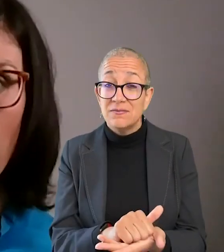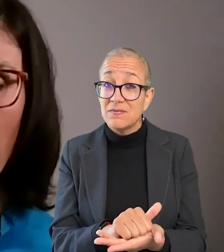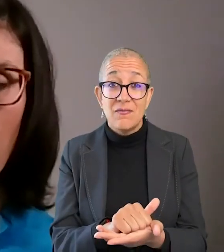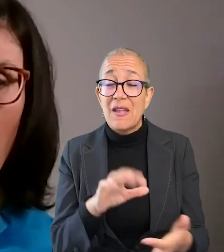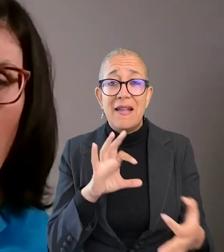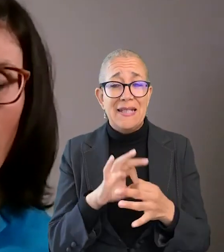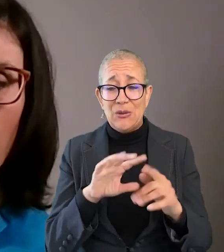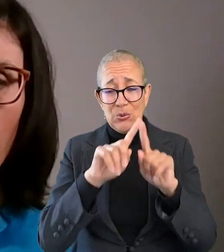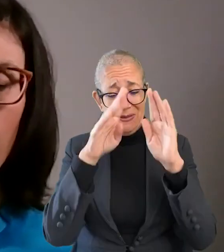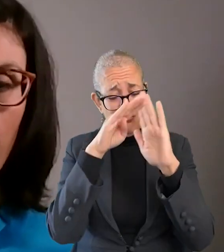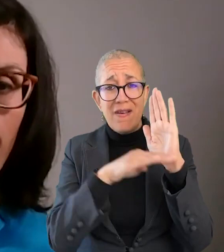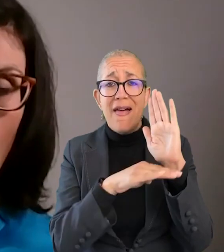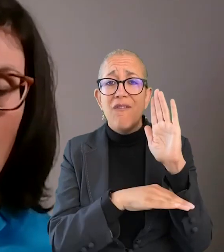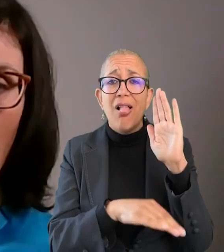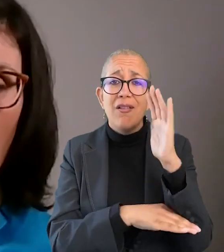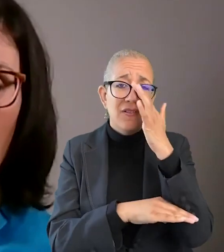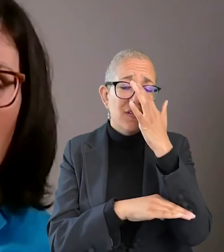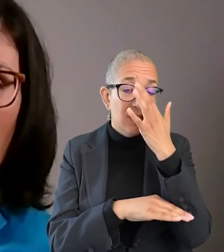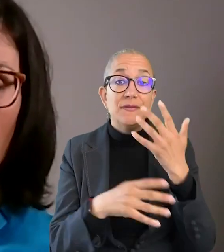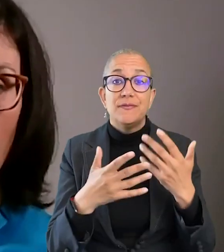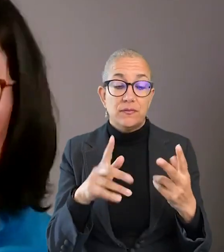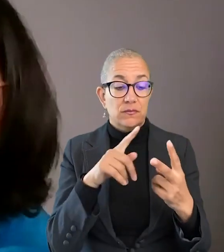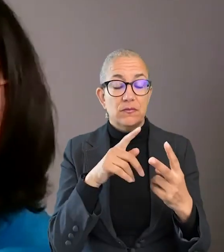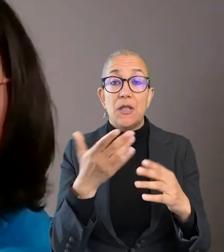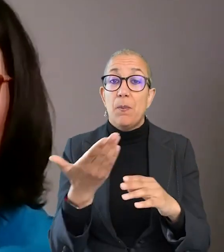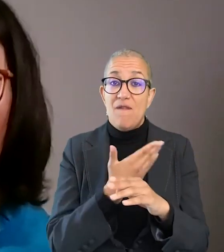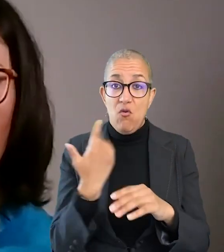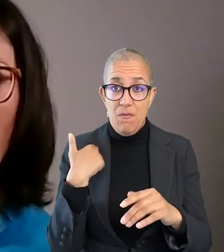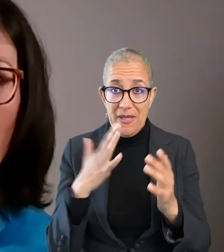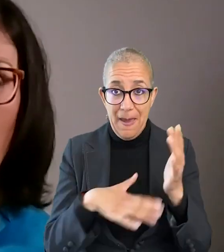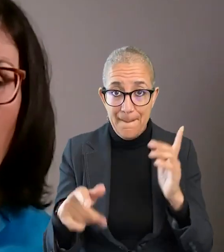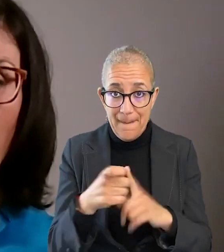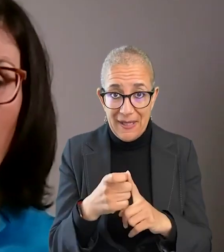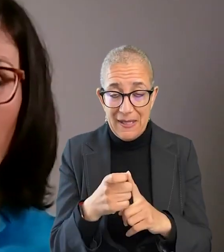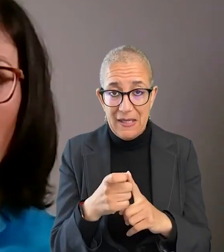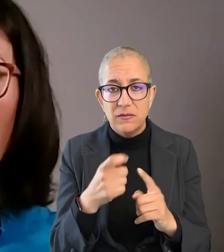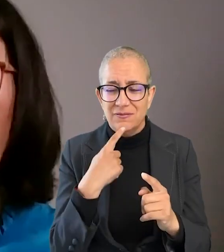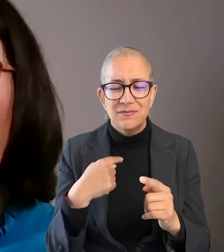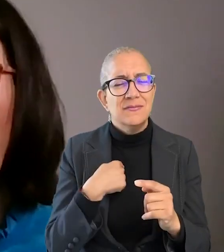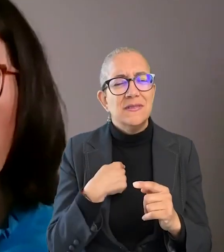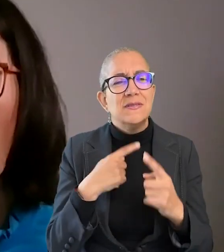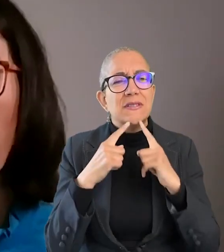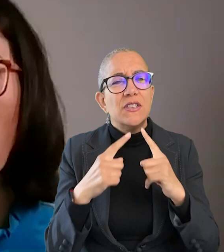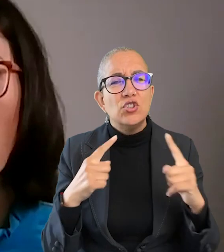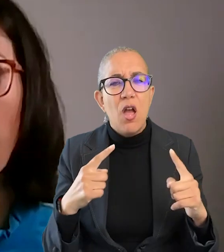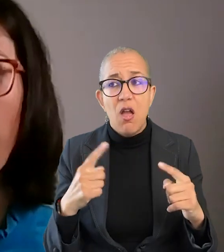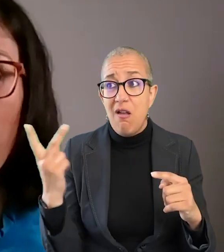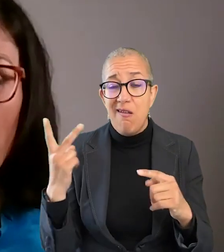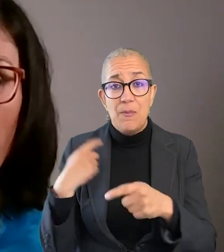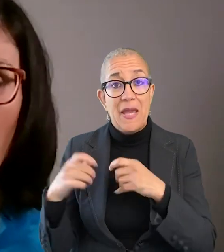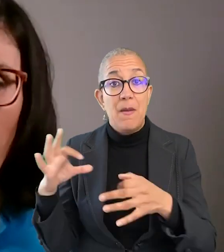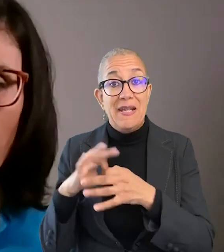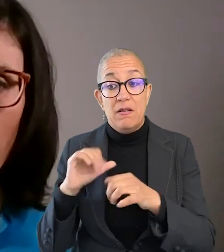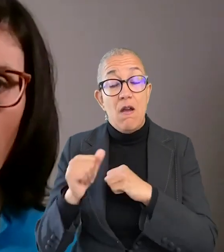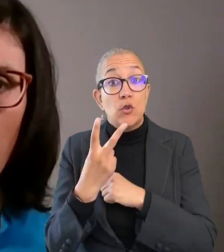all levels. I mean, before I was an MP, as I said, I was a teacher, and the two became linked after the